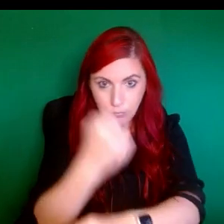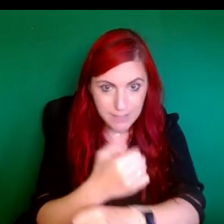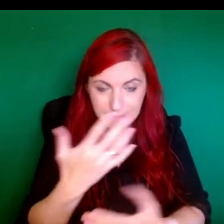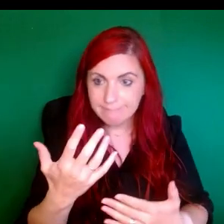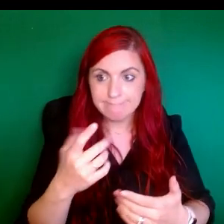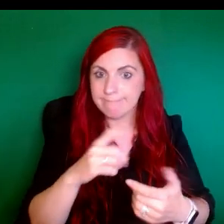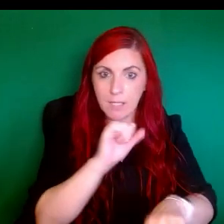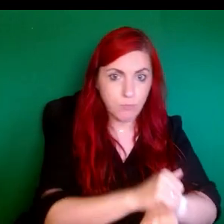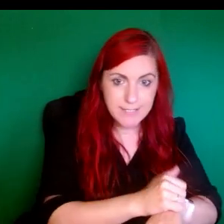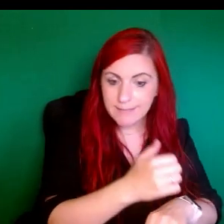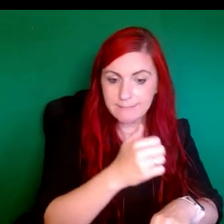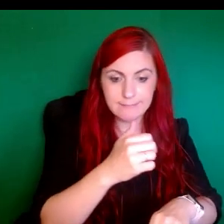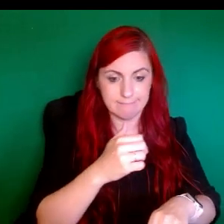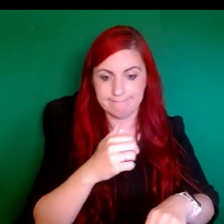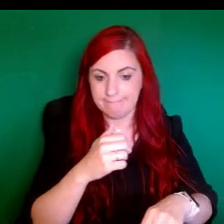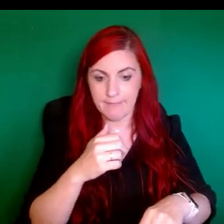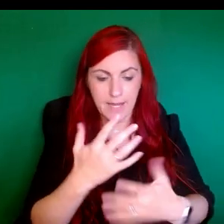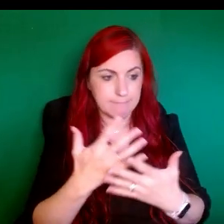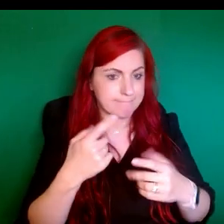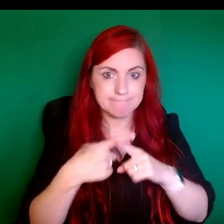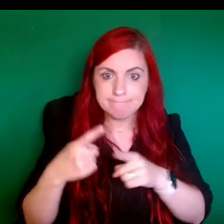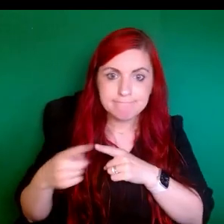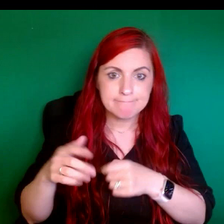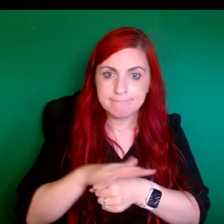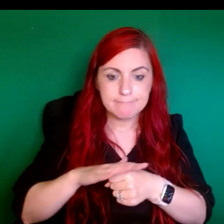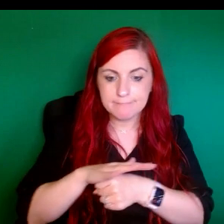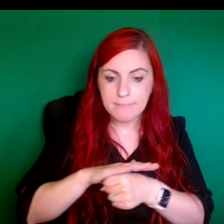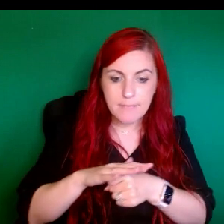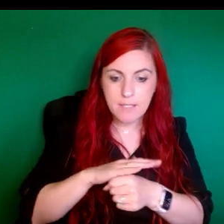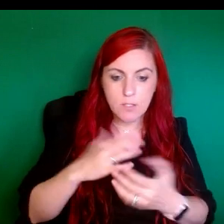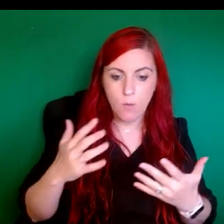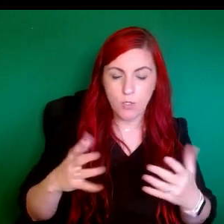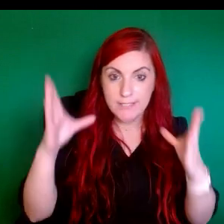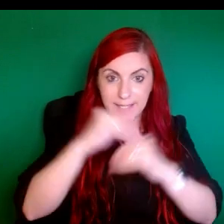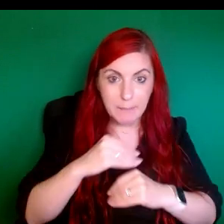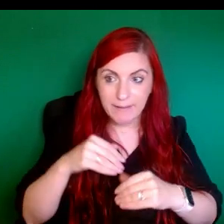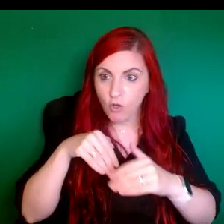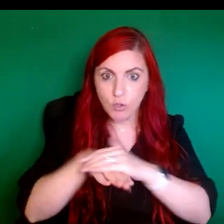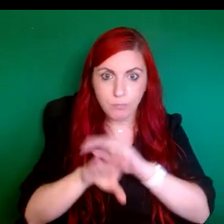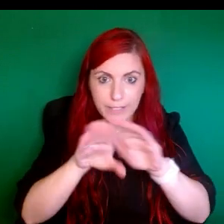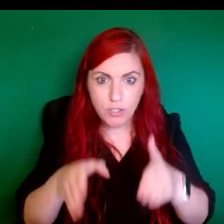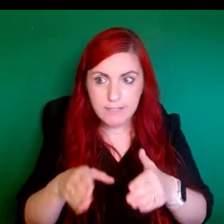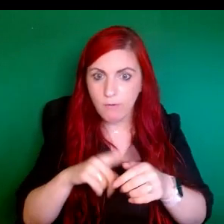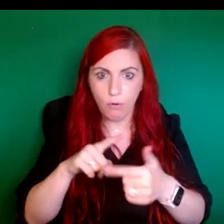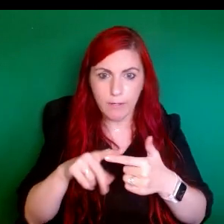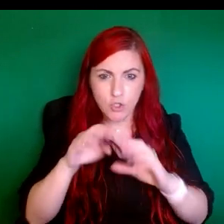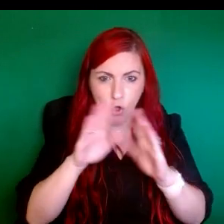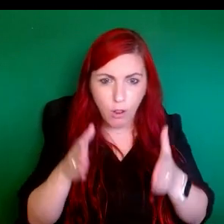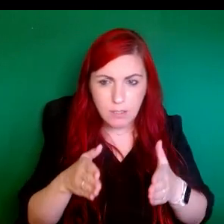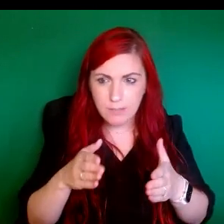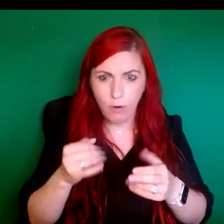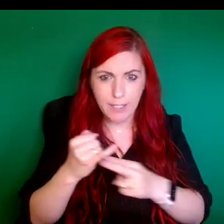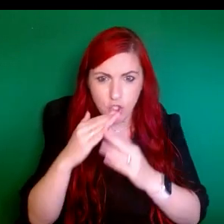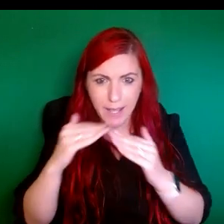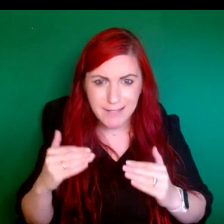in prison. Traumas can happen when you're rough sleeping. James speaks about the conditions in which he was sleeping in, under bridges, in